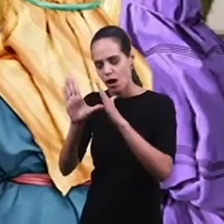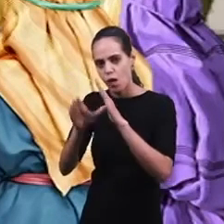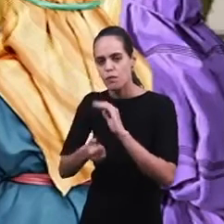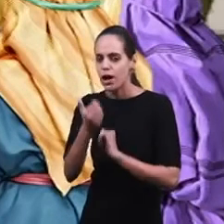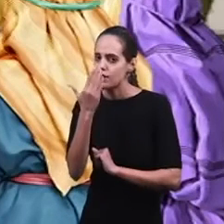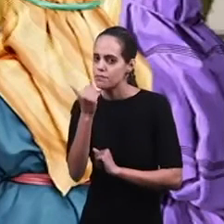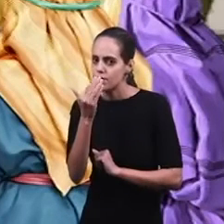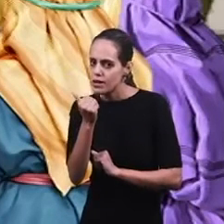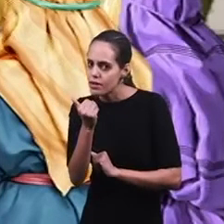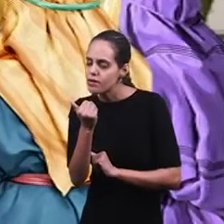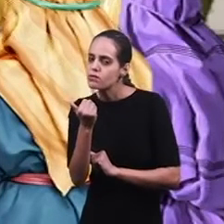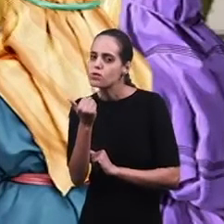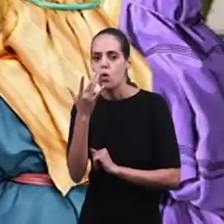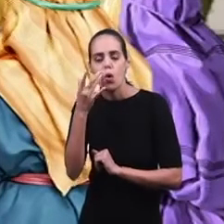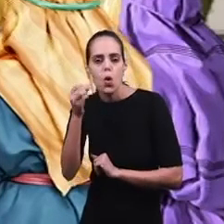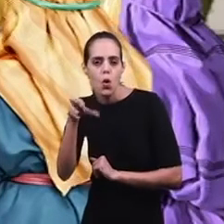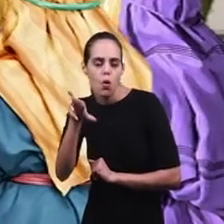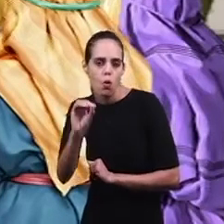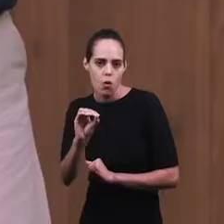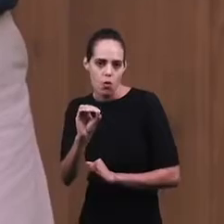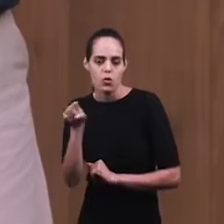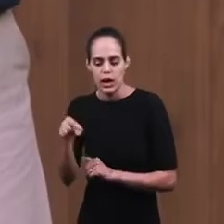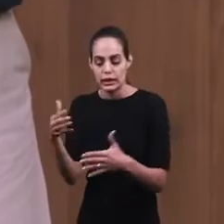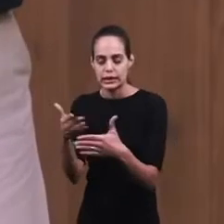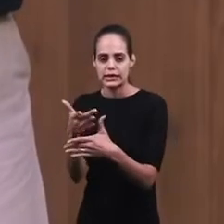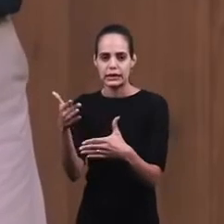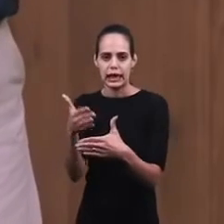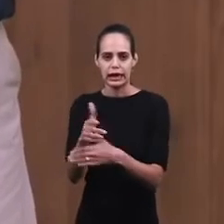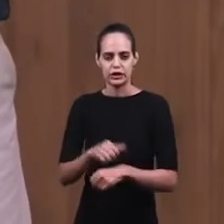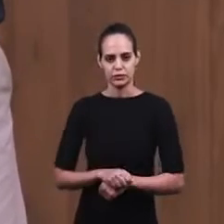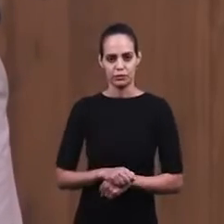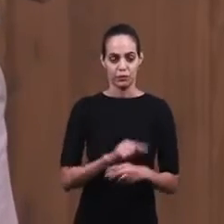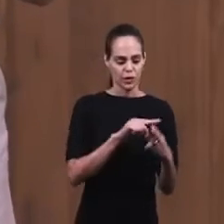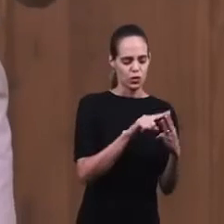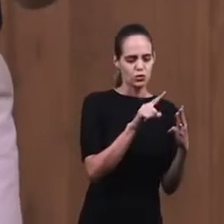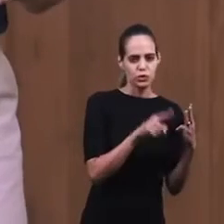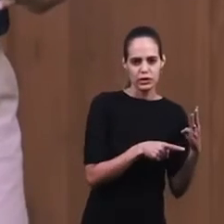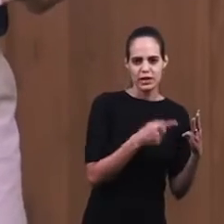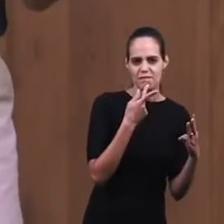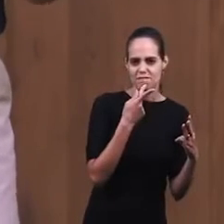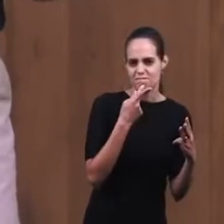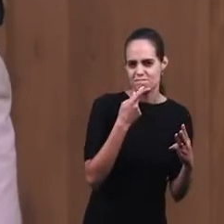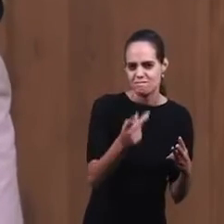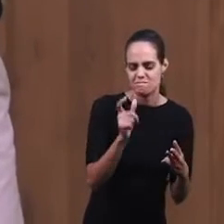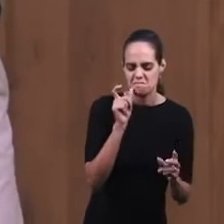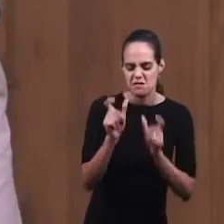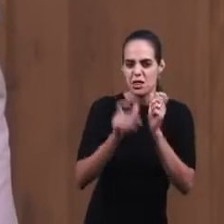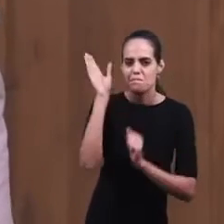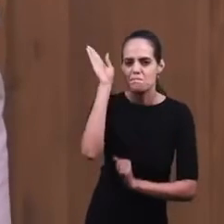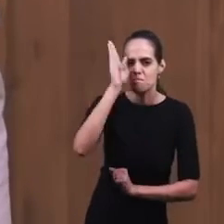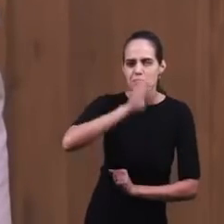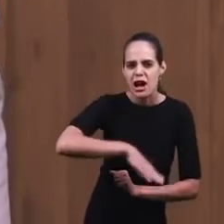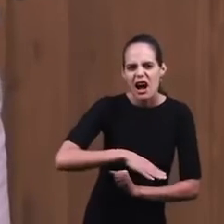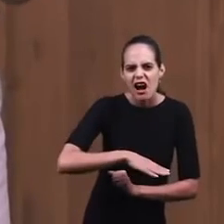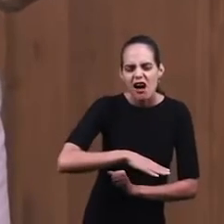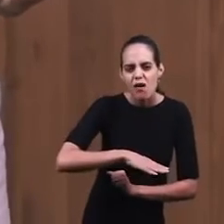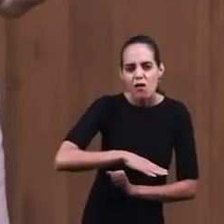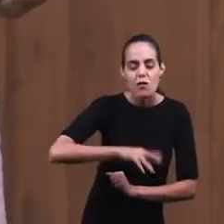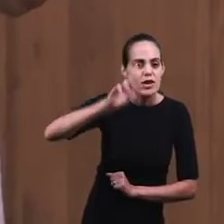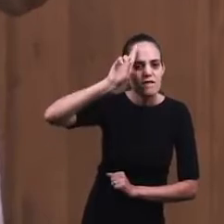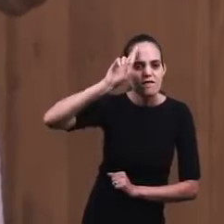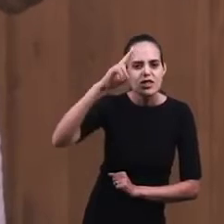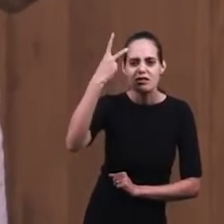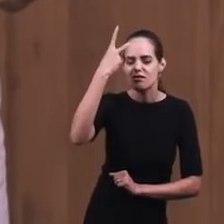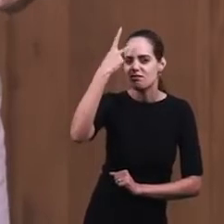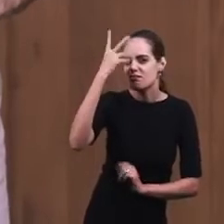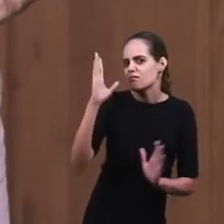that moment, they start talking evil about Nehemiah, saying lies, that they were weak, that they